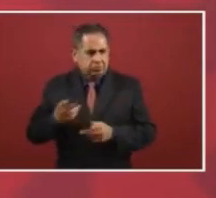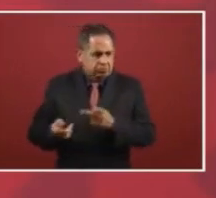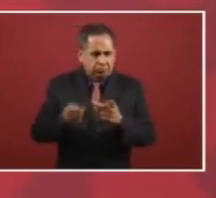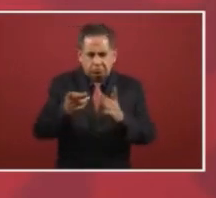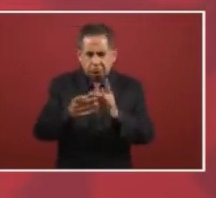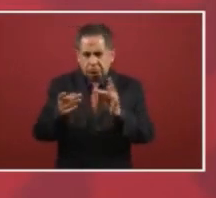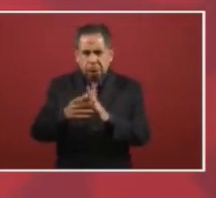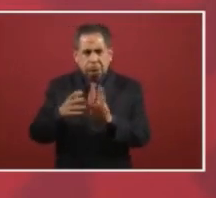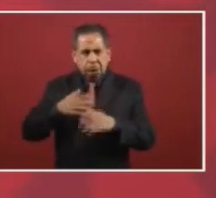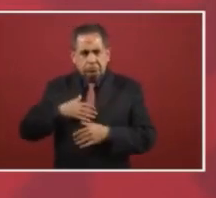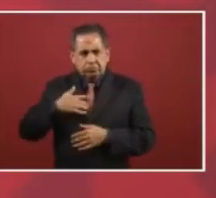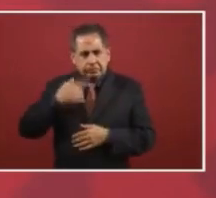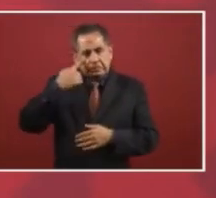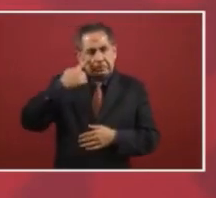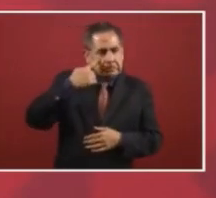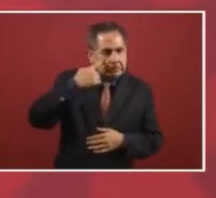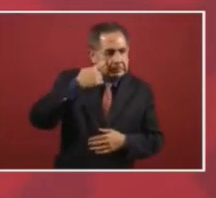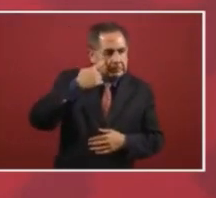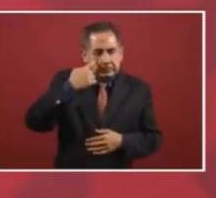And as I ask you,